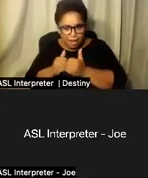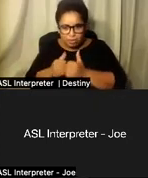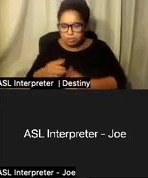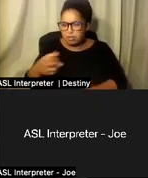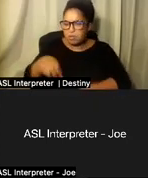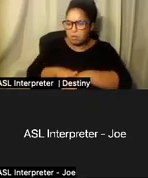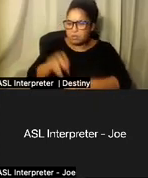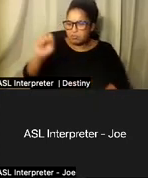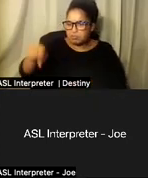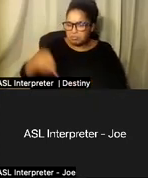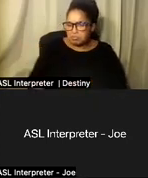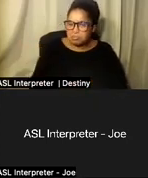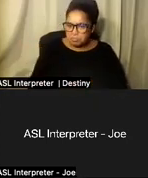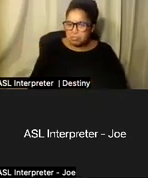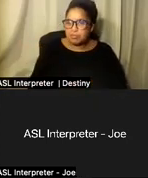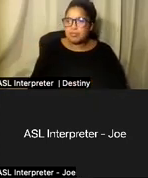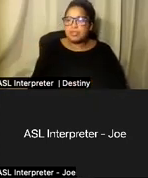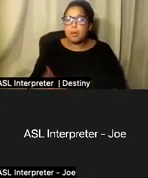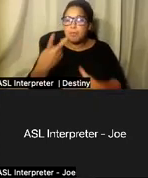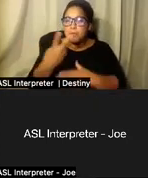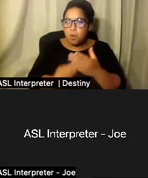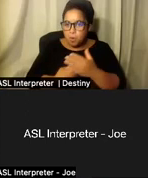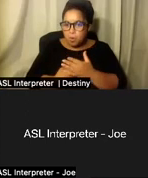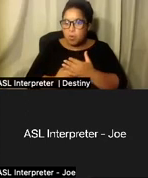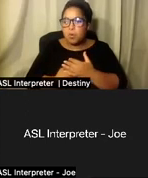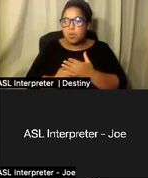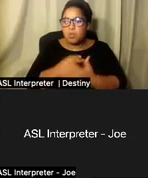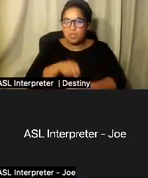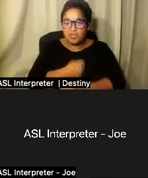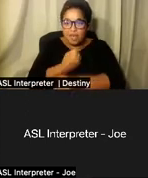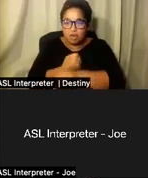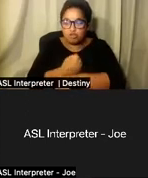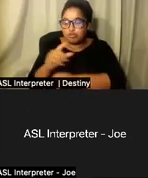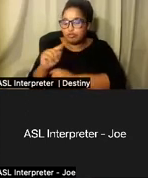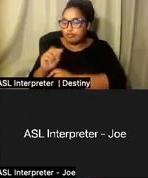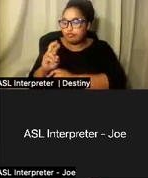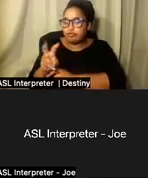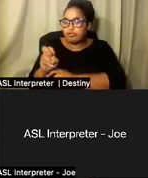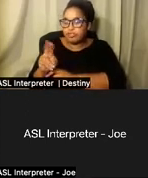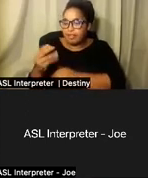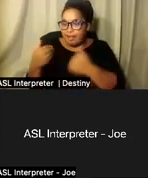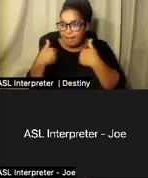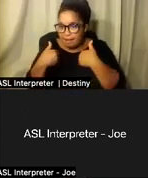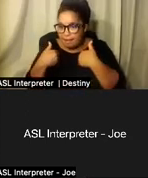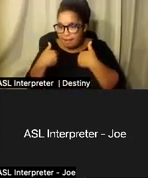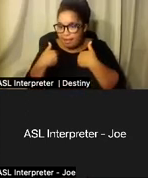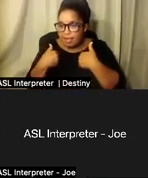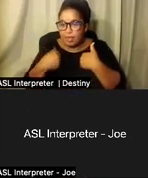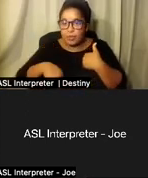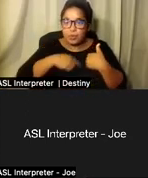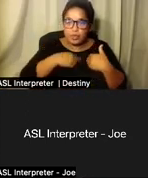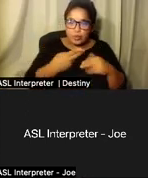Absolutely. So the feature of both the fastener that Trevyn had and the ones that we